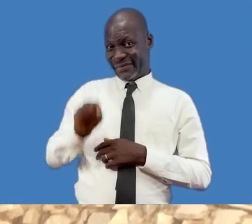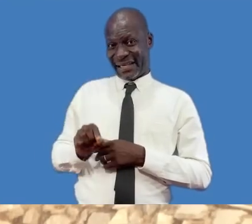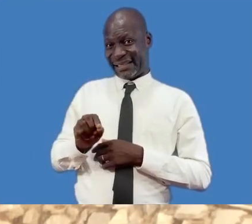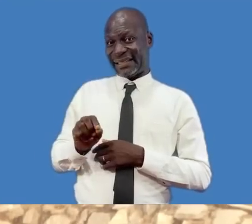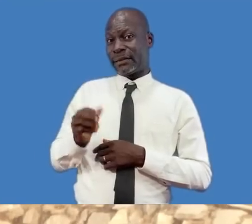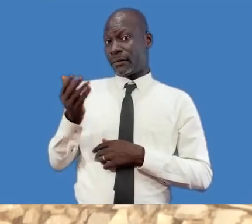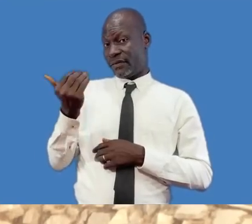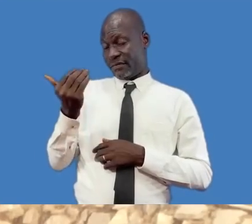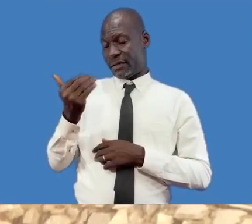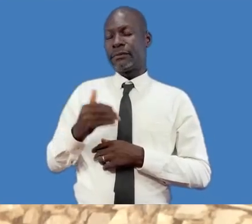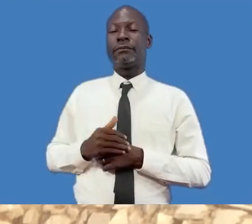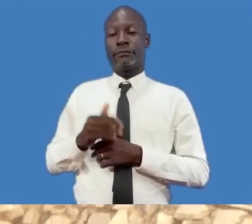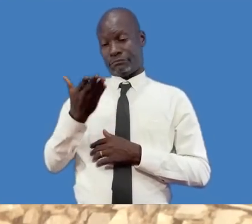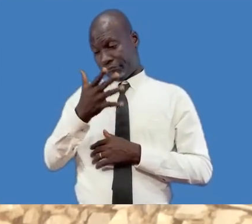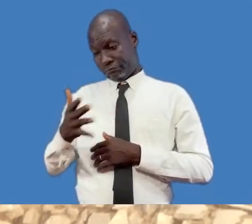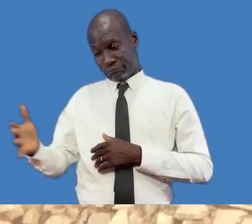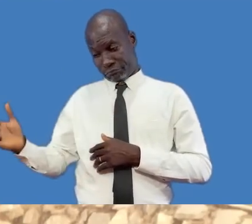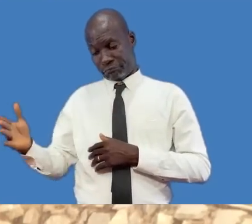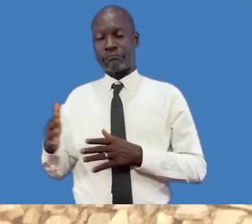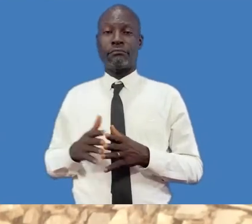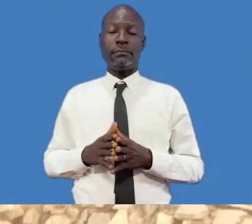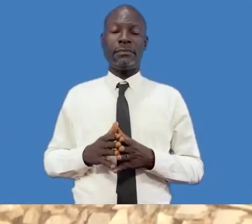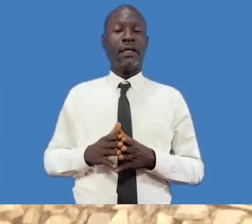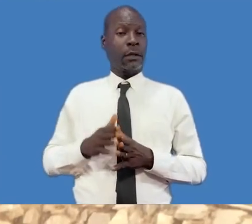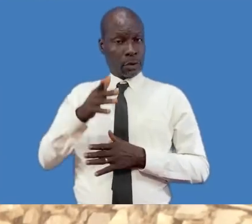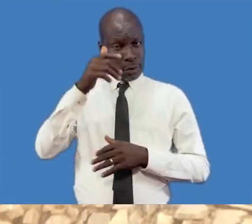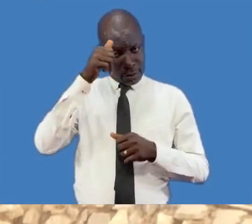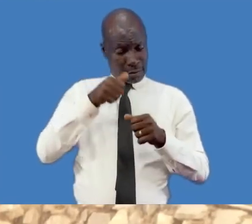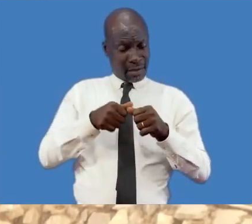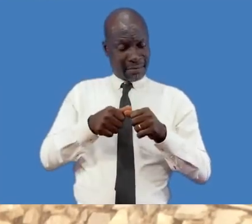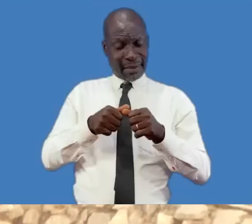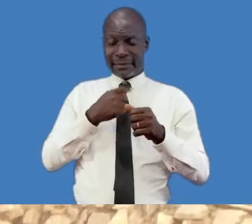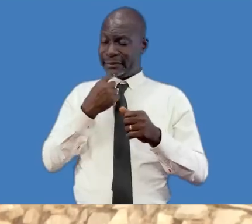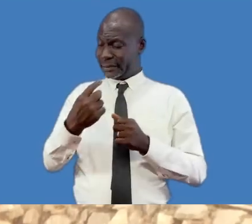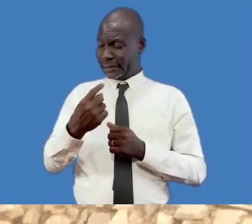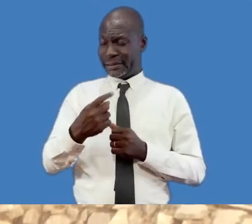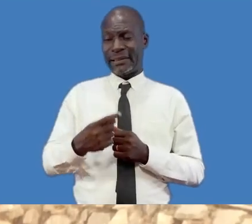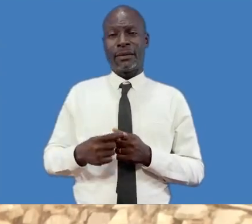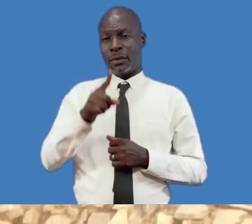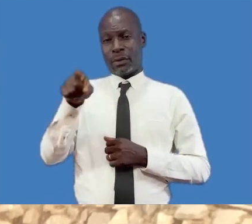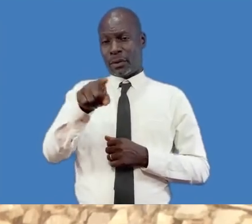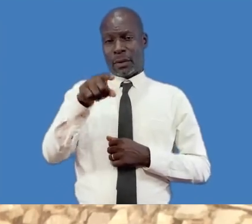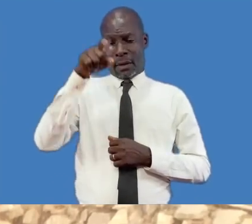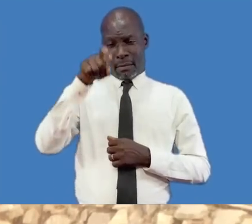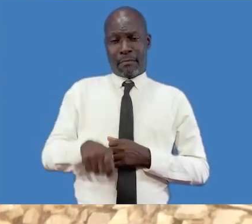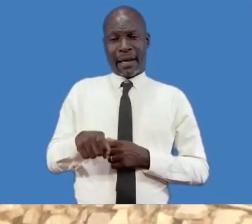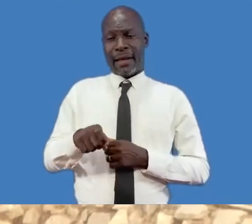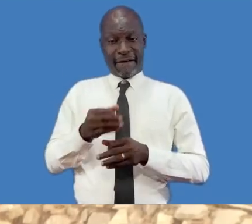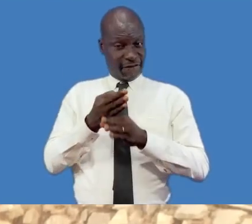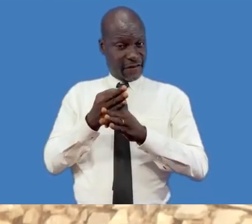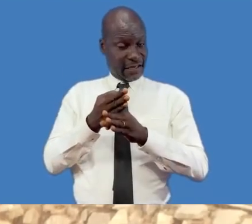number 16 na sa wo kai wadwe a ɛhɔ ɛna wɔ ka kyerɛ yɛ sɛ ɛtwa sɛ sɛ woyɛ ogyidini